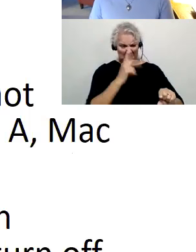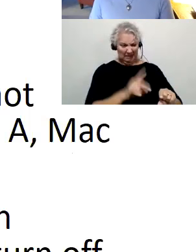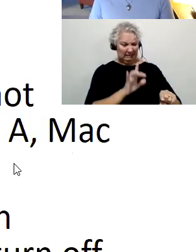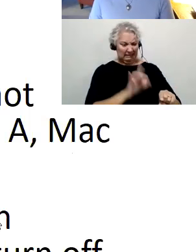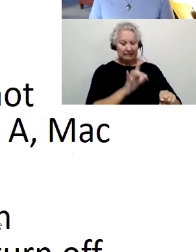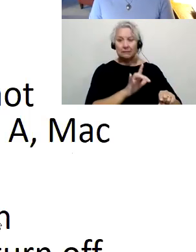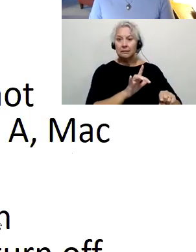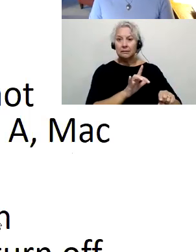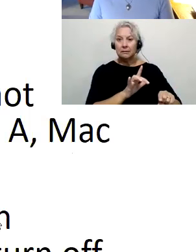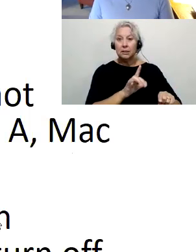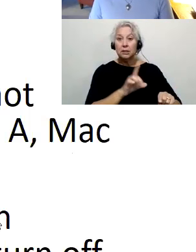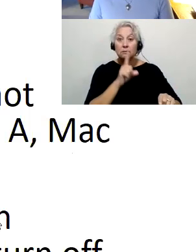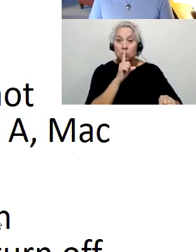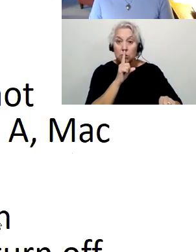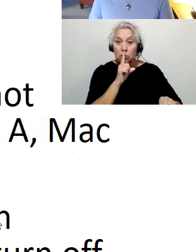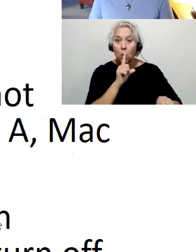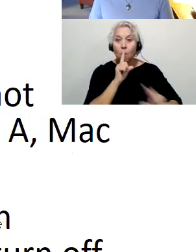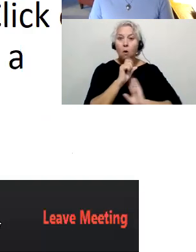and unmute.